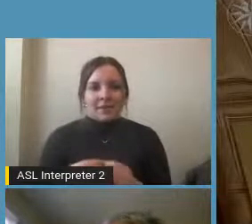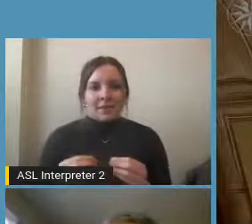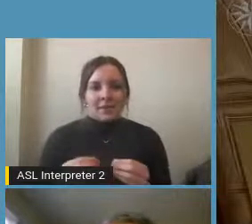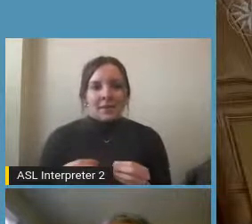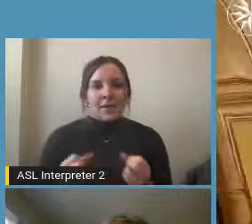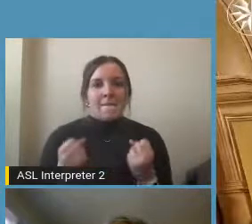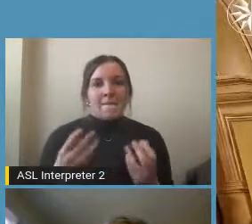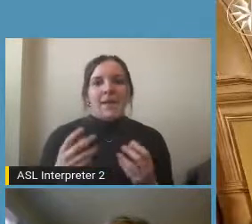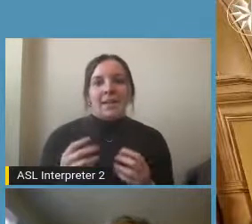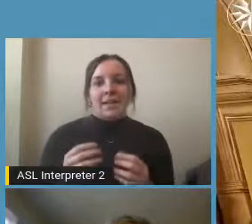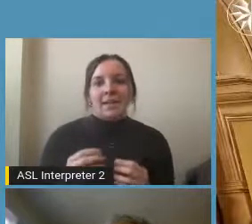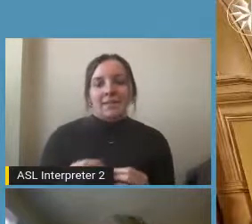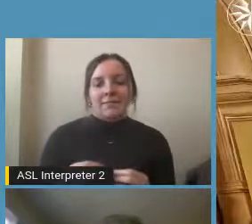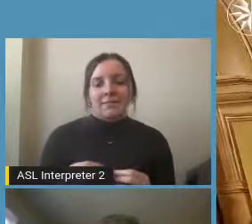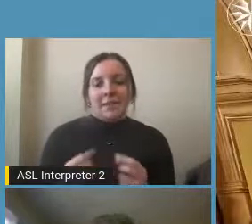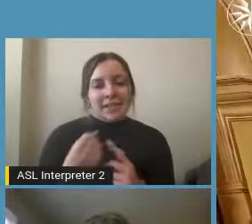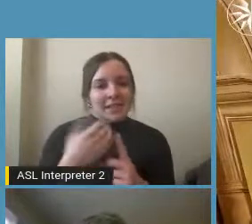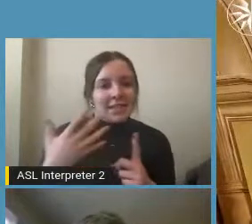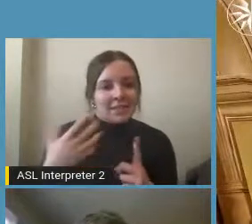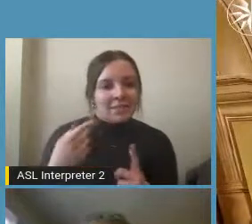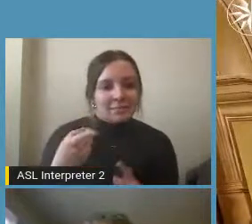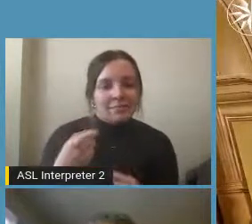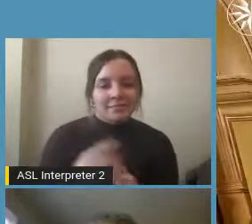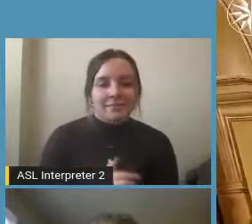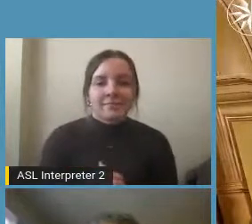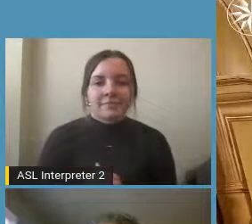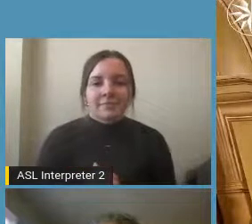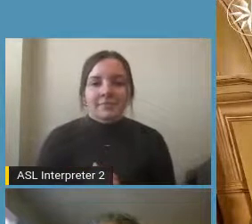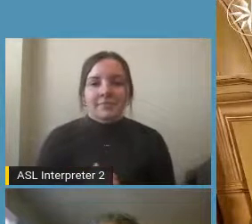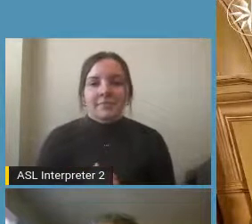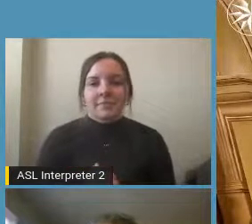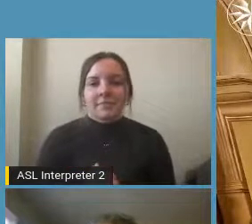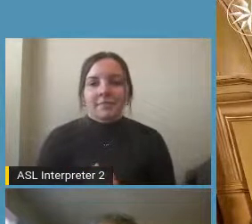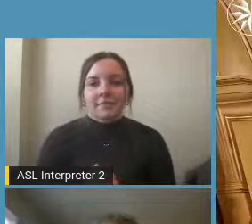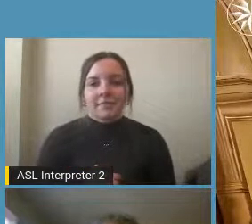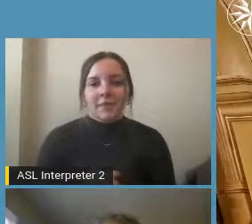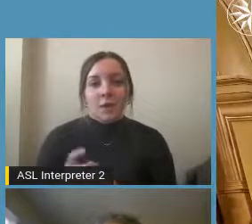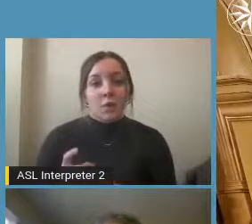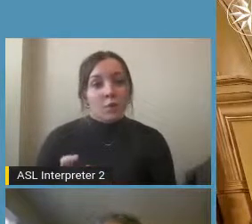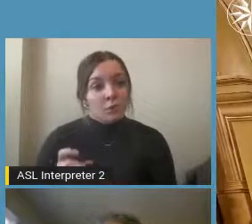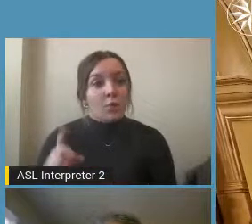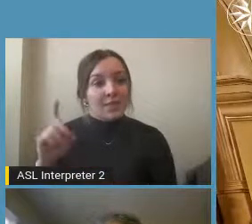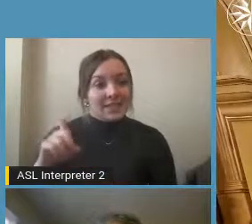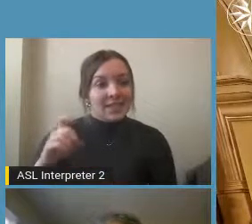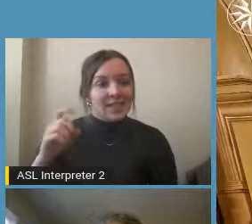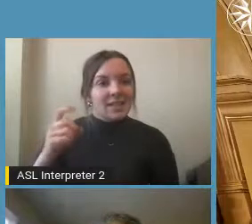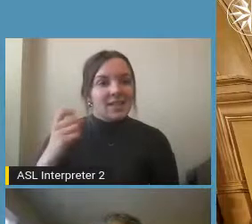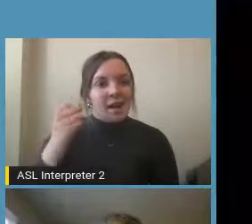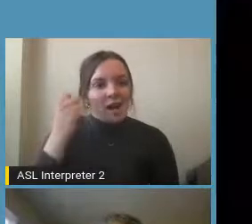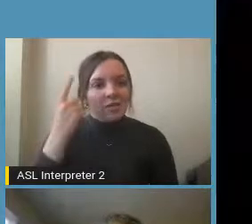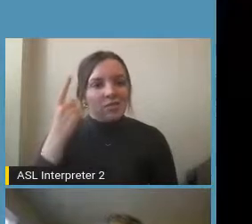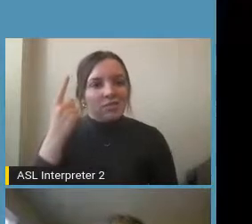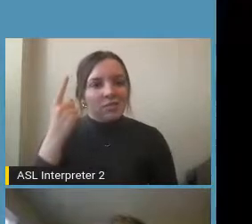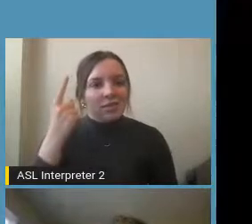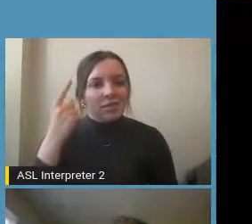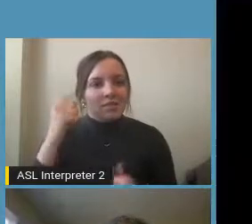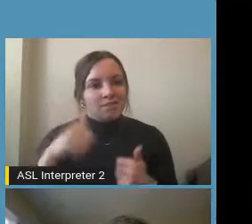So that's part of knowing what the challenges you're facing and whether it's achievable or not.